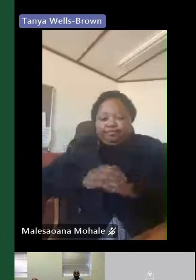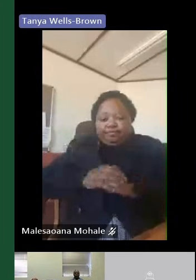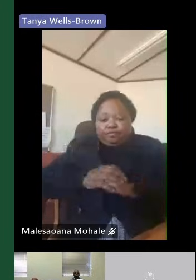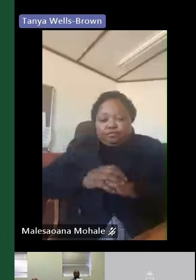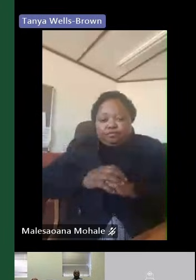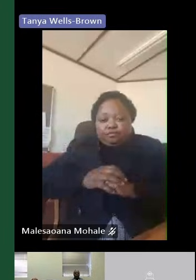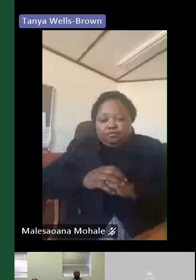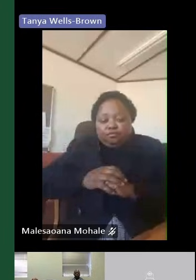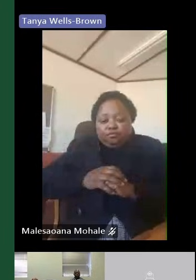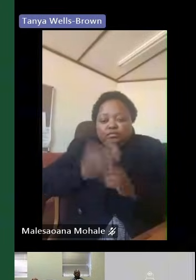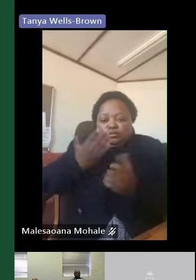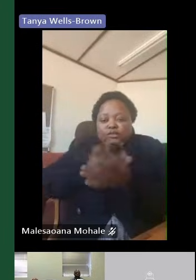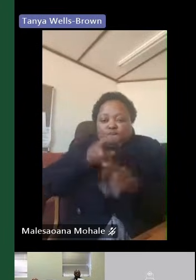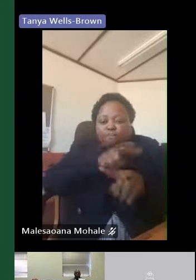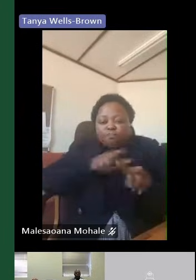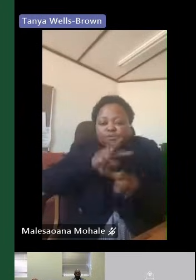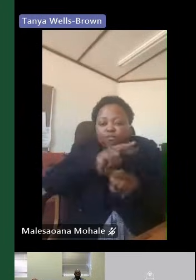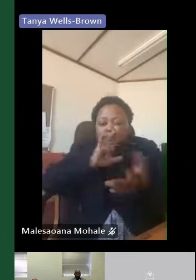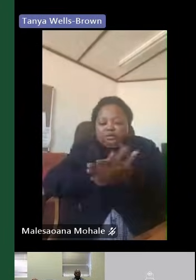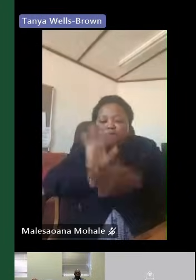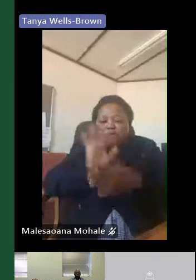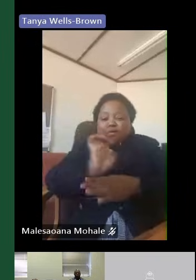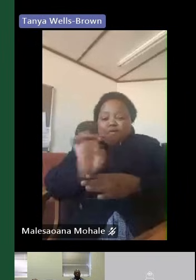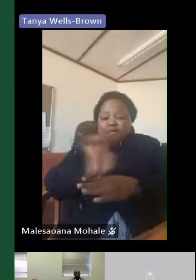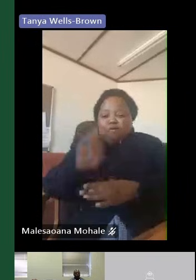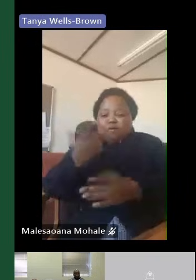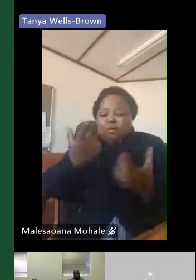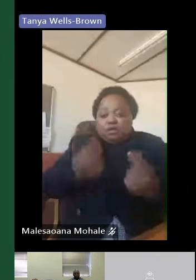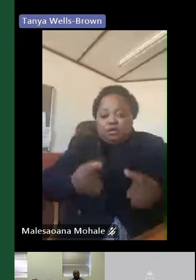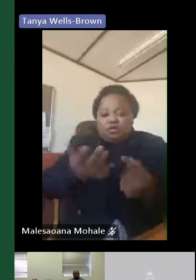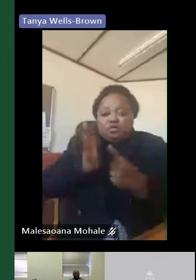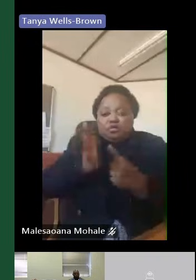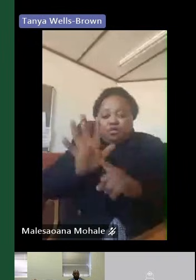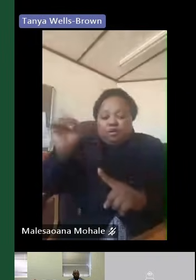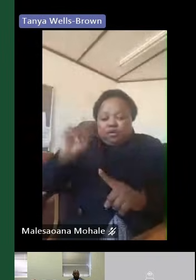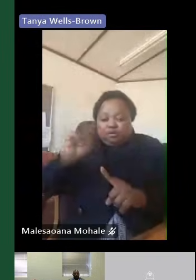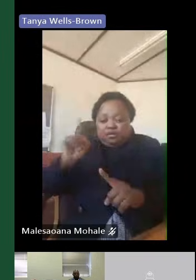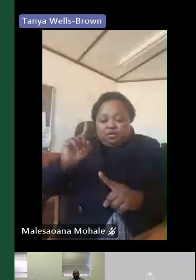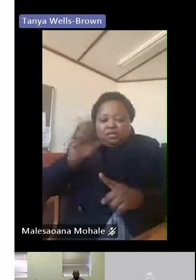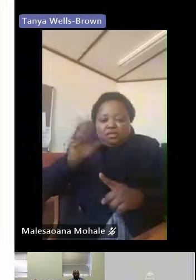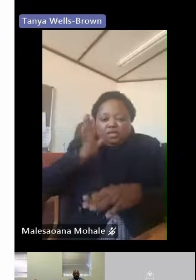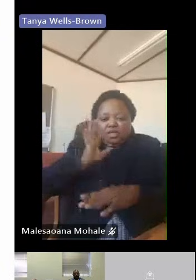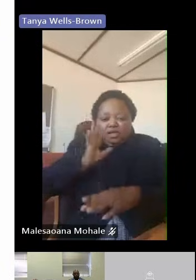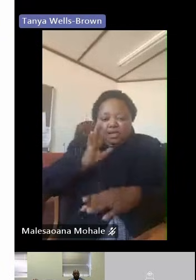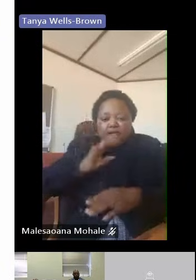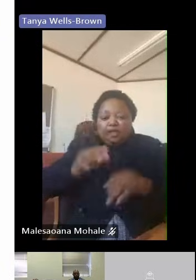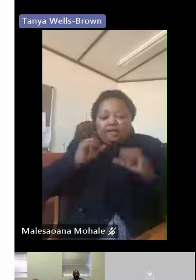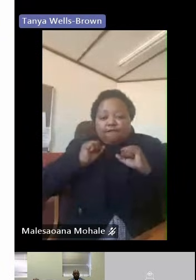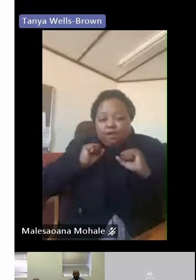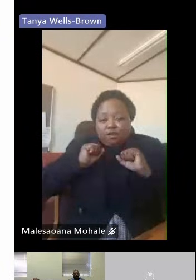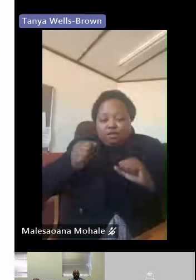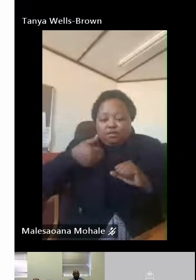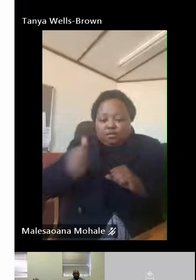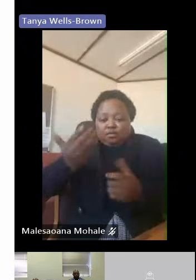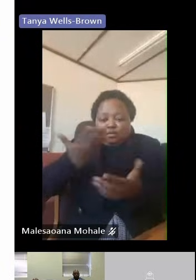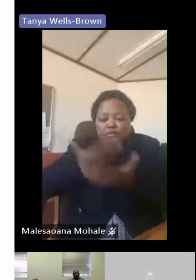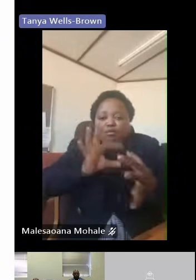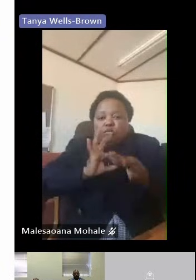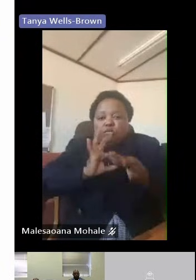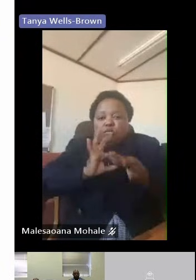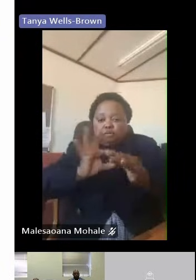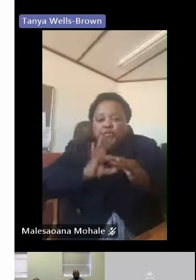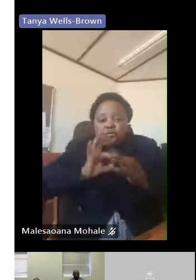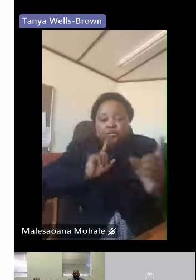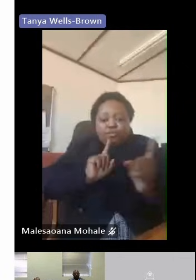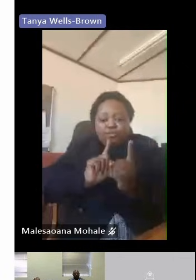reviews and evaluations that have been done that demonstrate the effectiveness of this collaborative approach. These